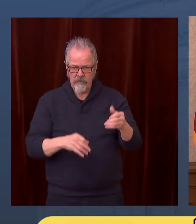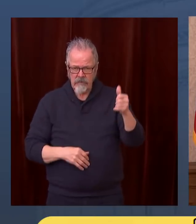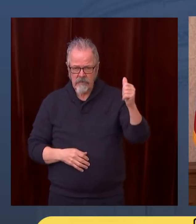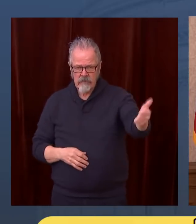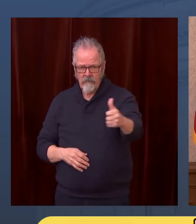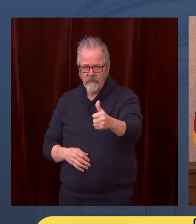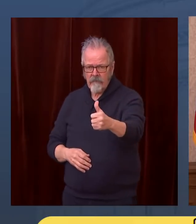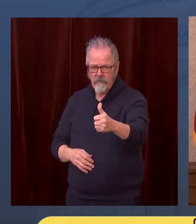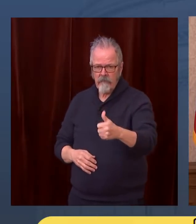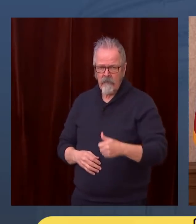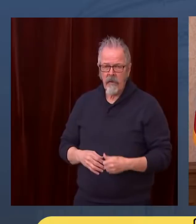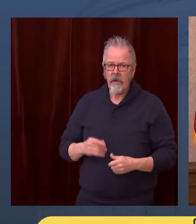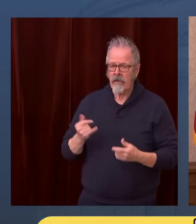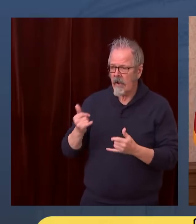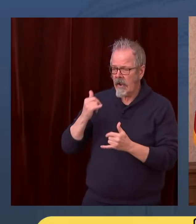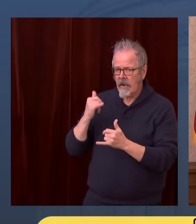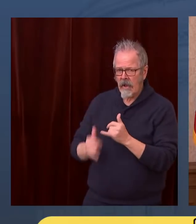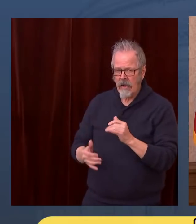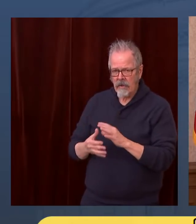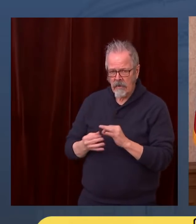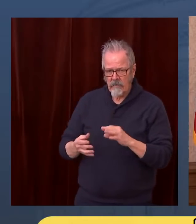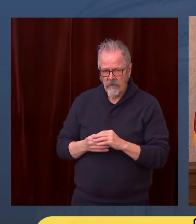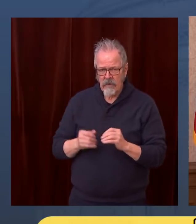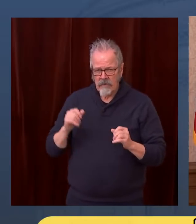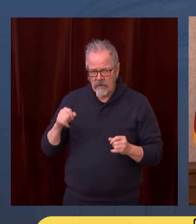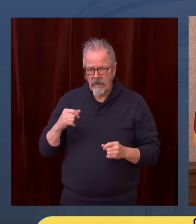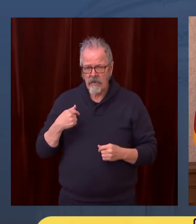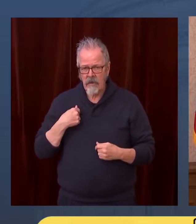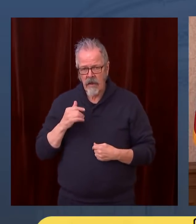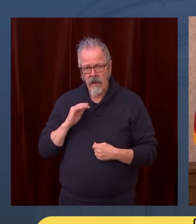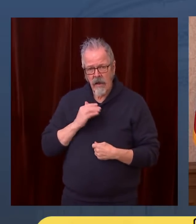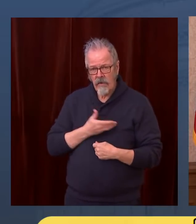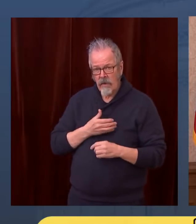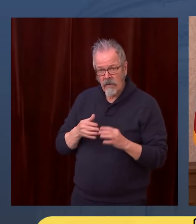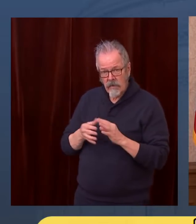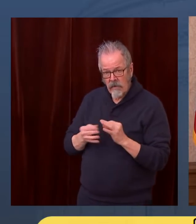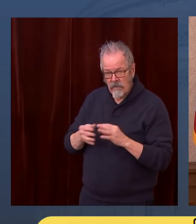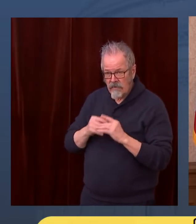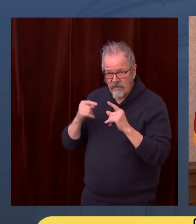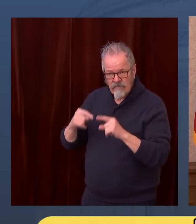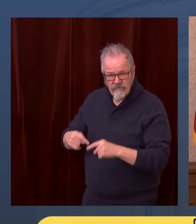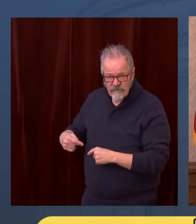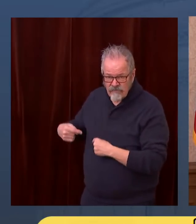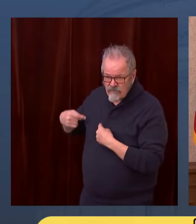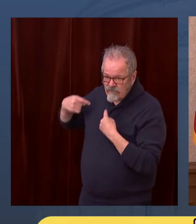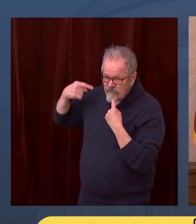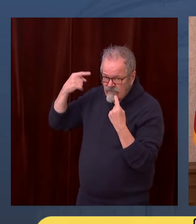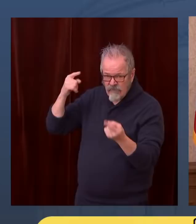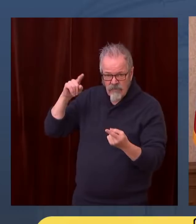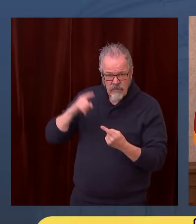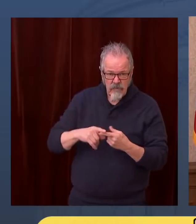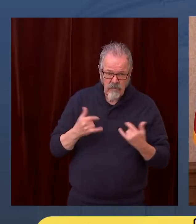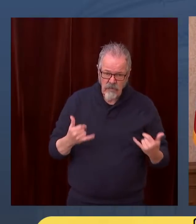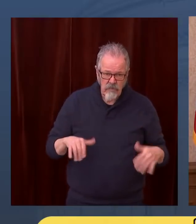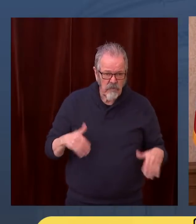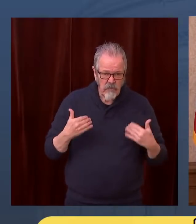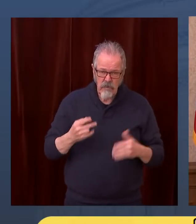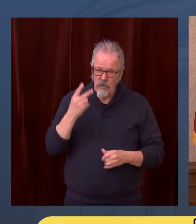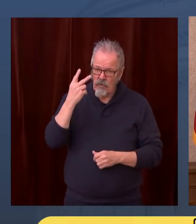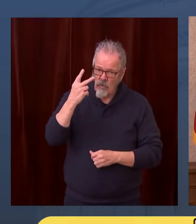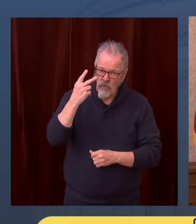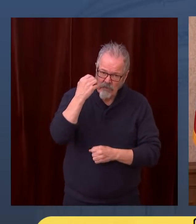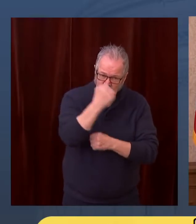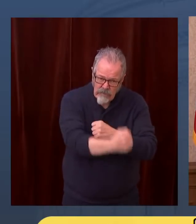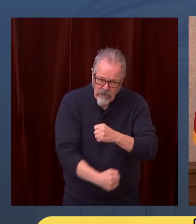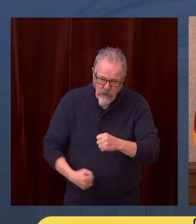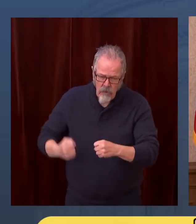Yes. Just to comment on where we've been together, it's been quite 2 years through the closures